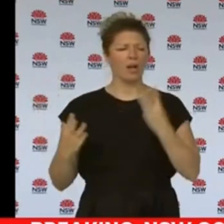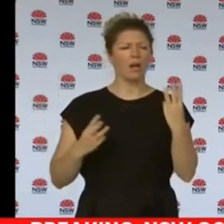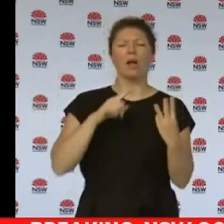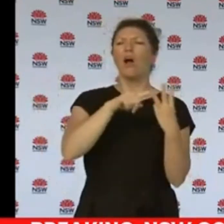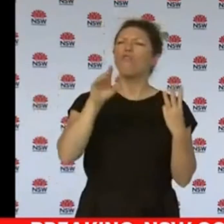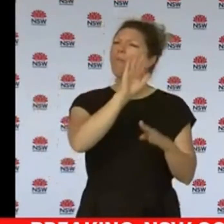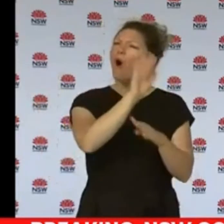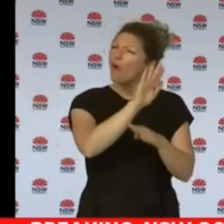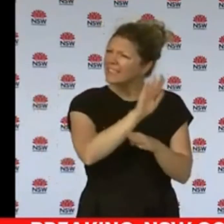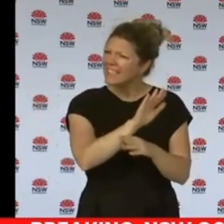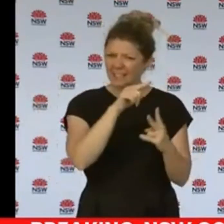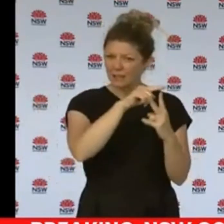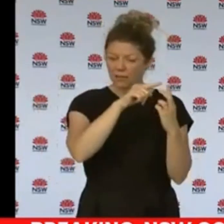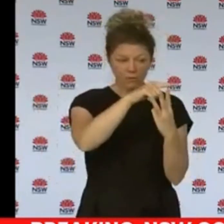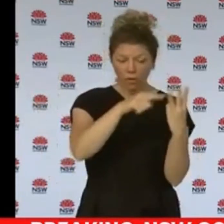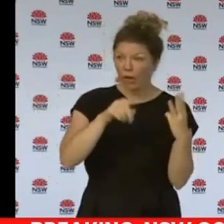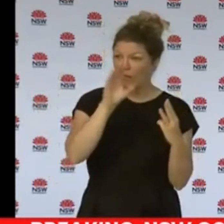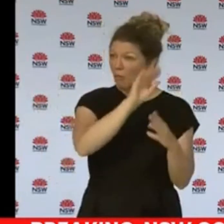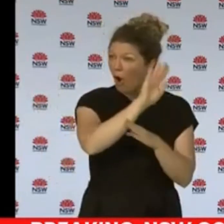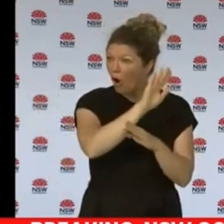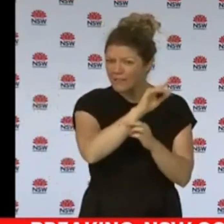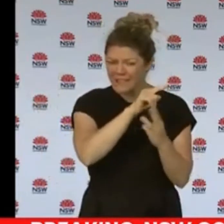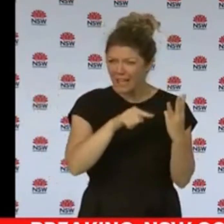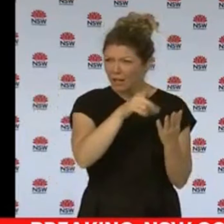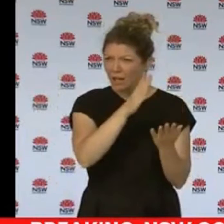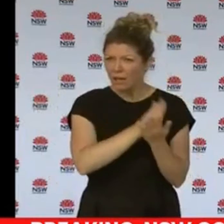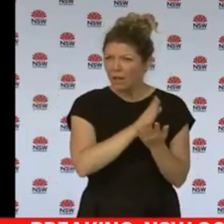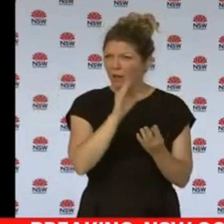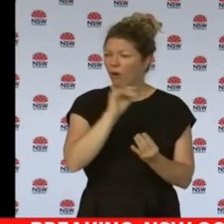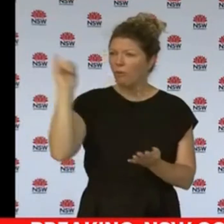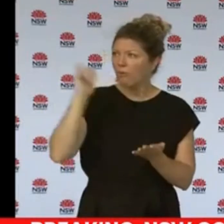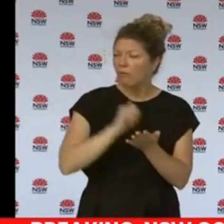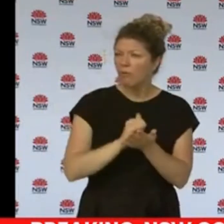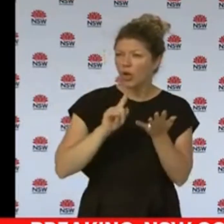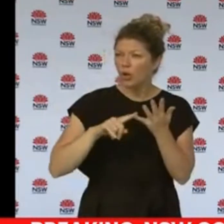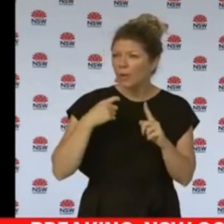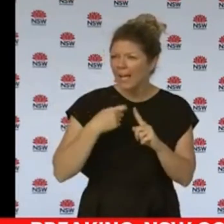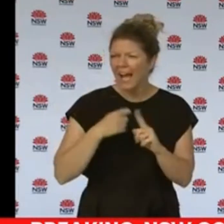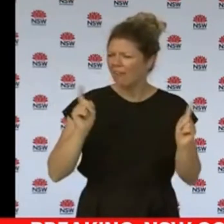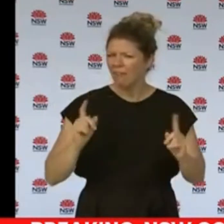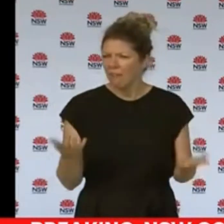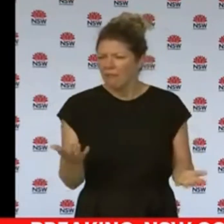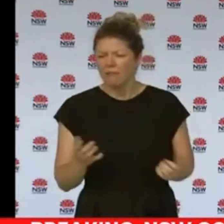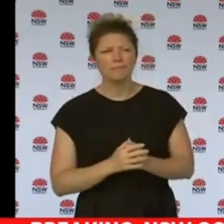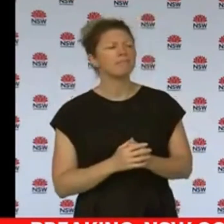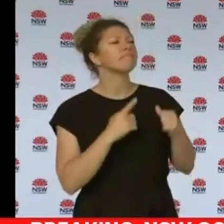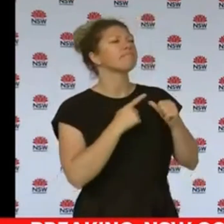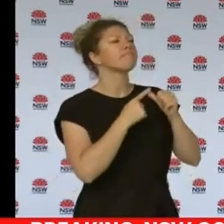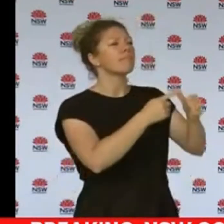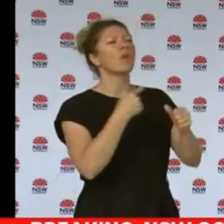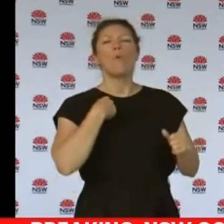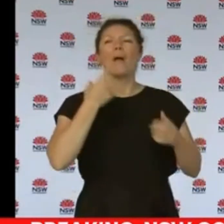the overseas. Apologies for that. The question relates to the overseas travellers. Our genome